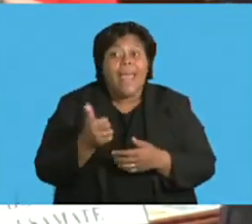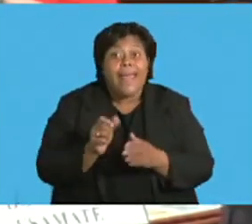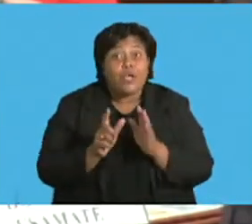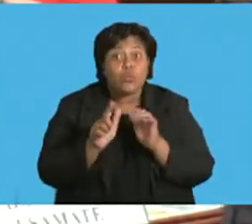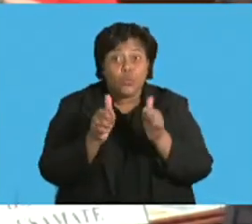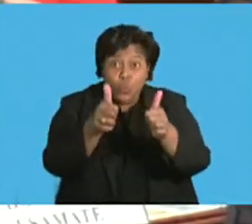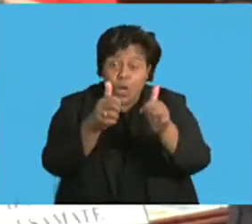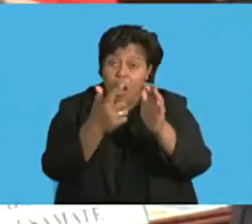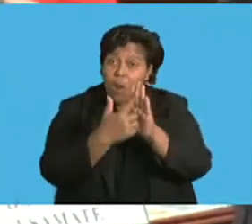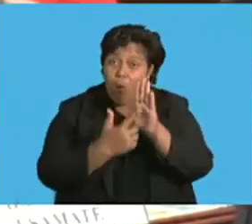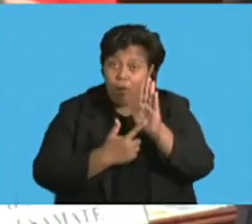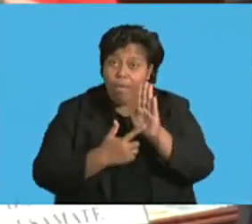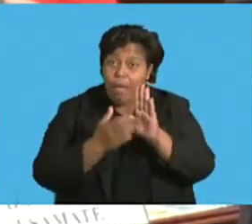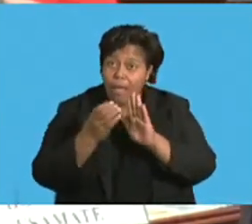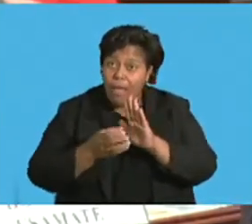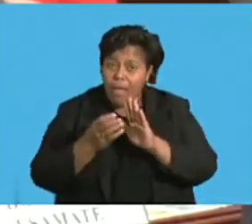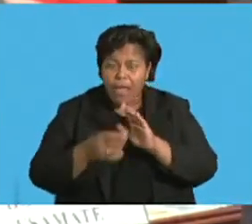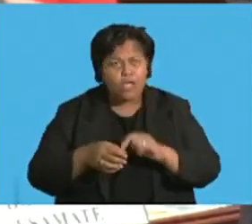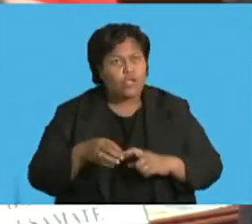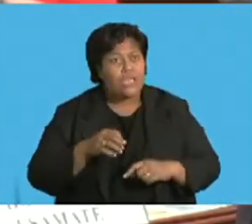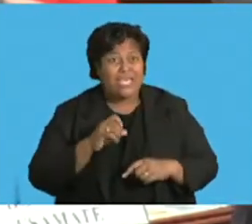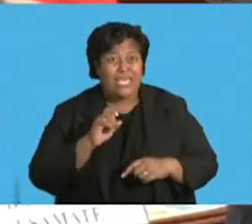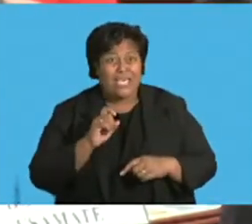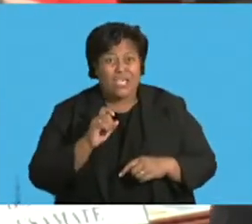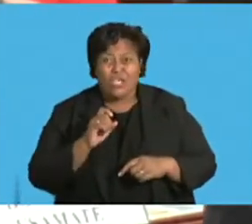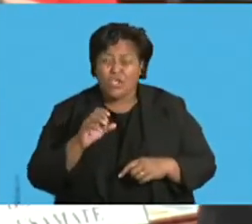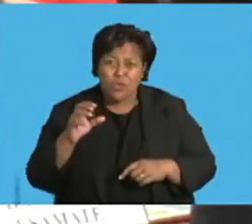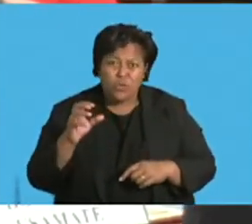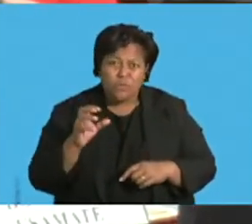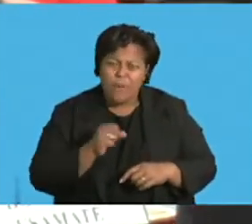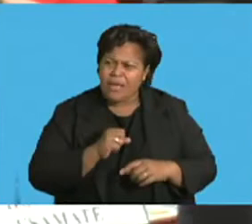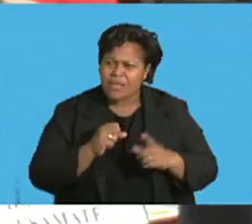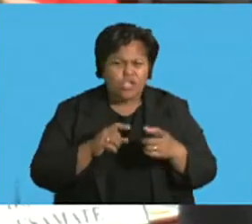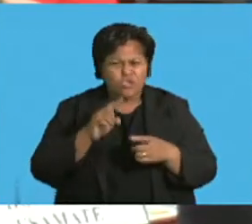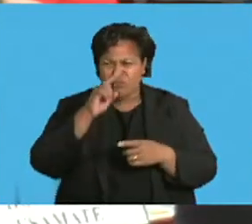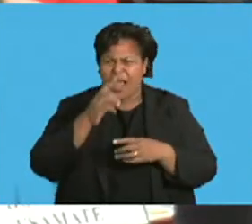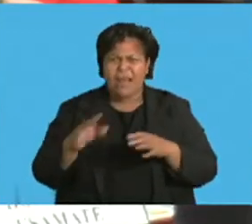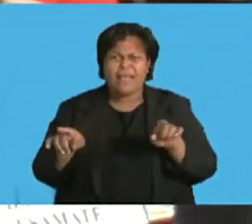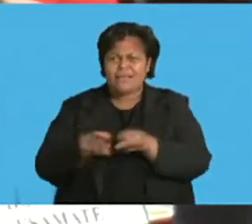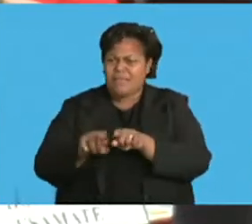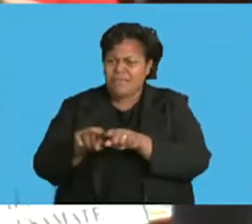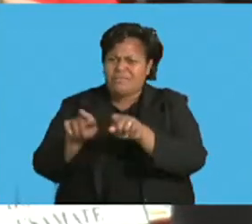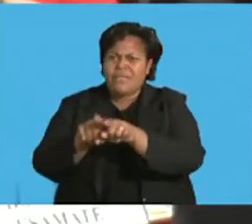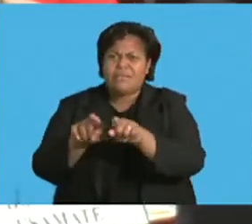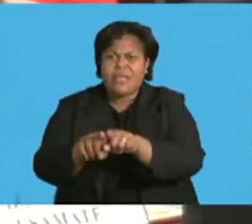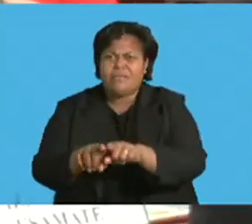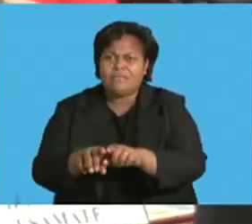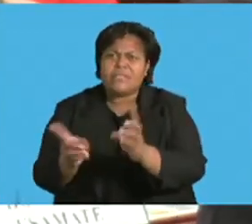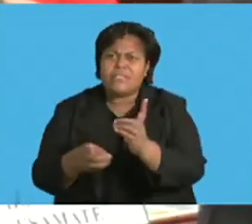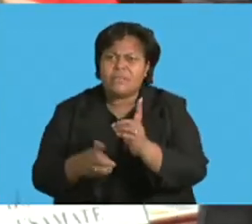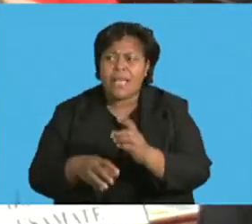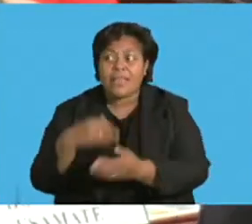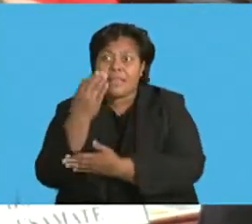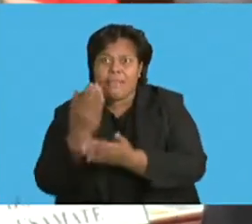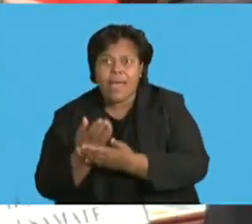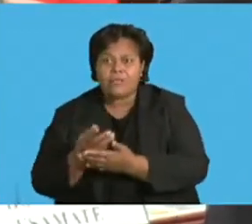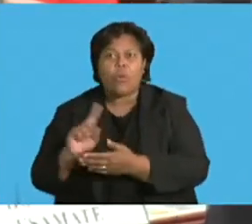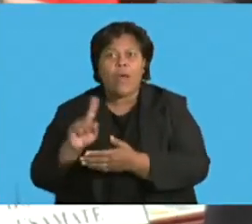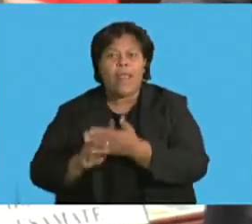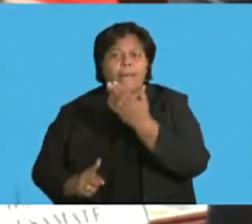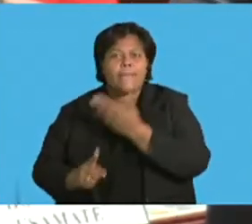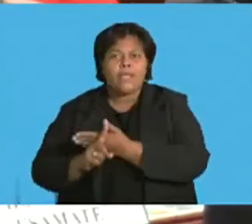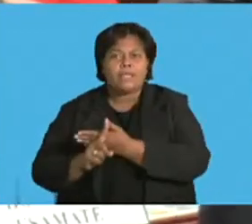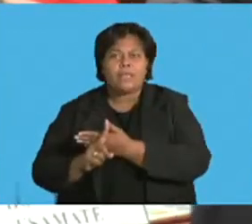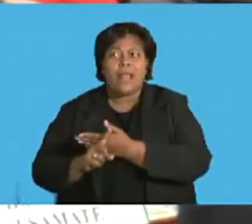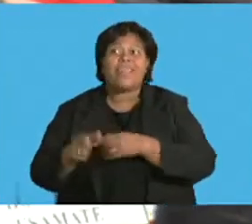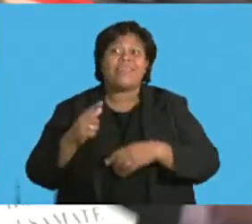you, you do not apply the law equally to all evidence, all matters. It depends. This is why even in the